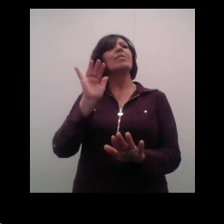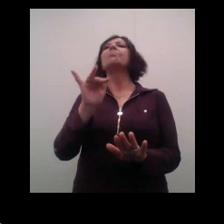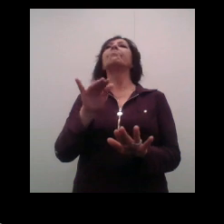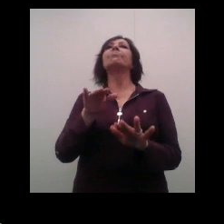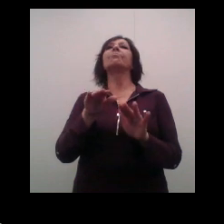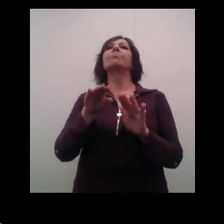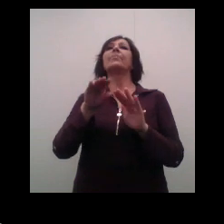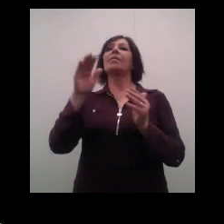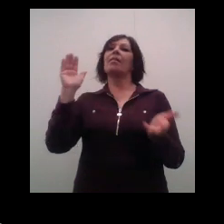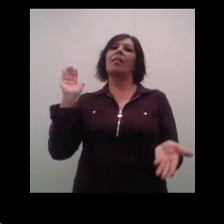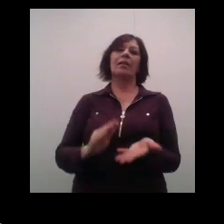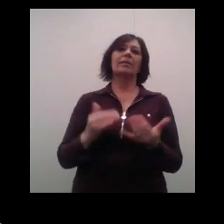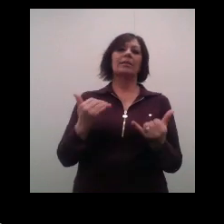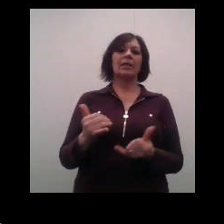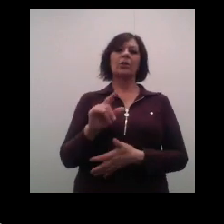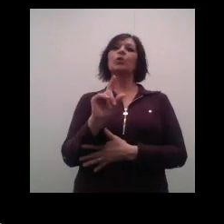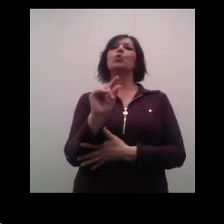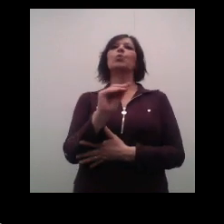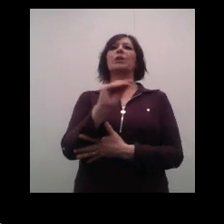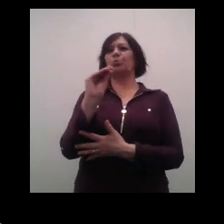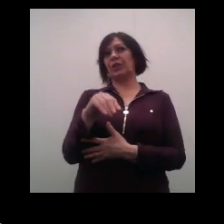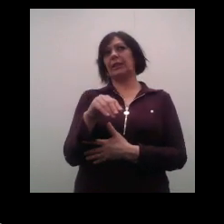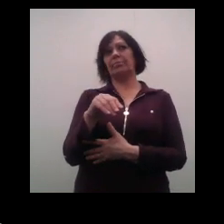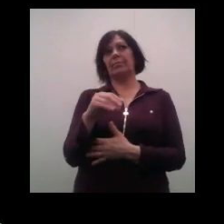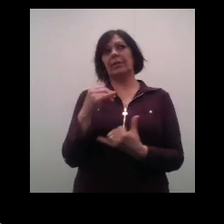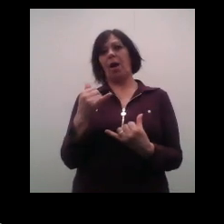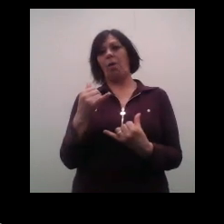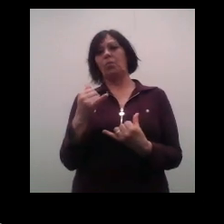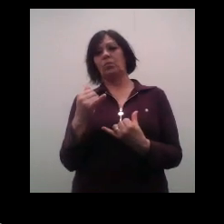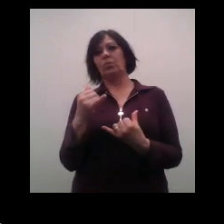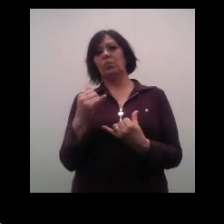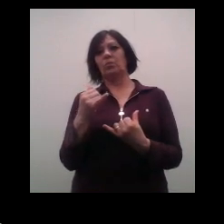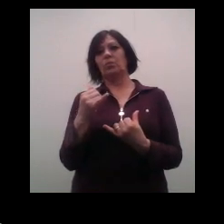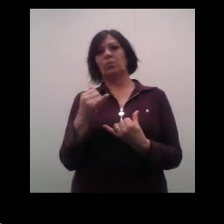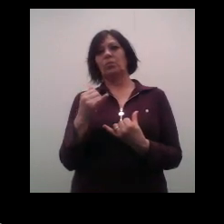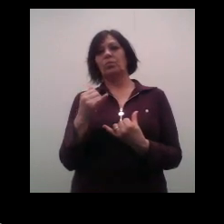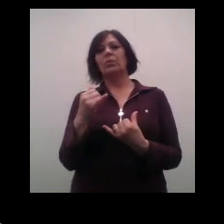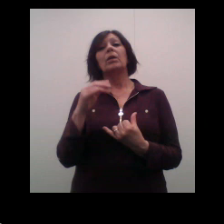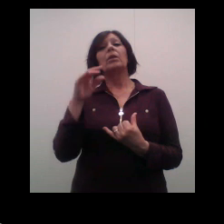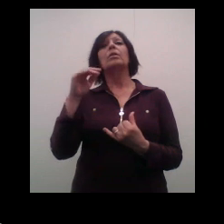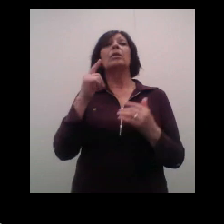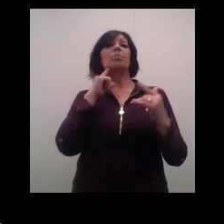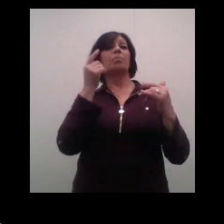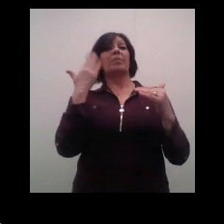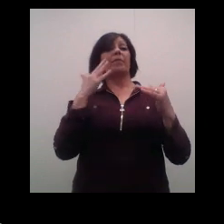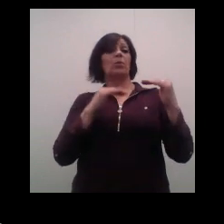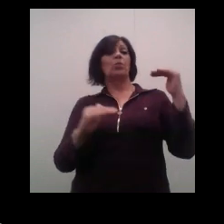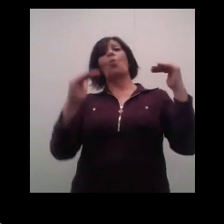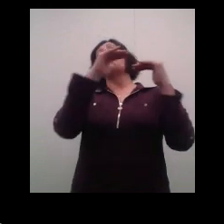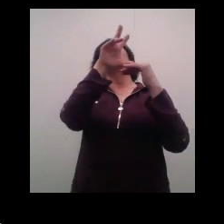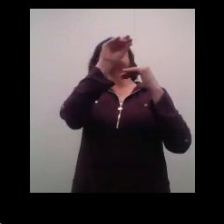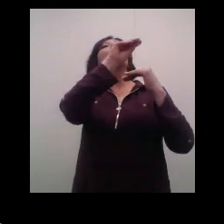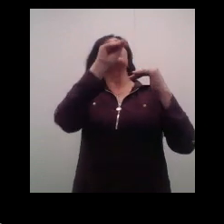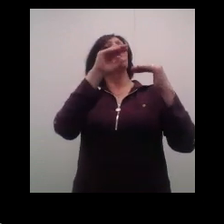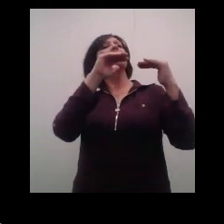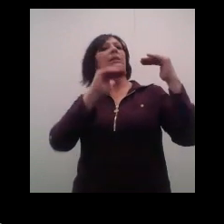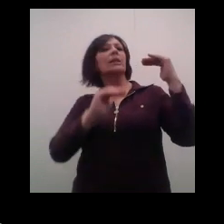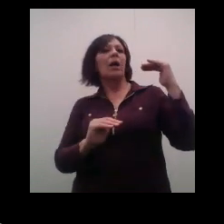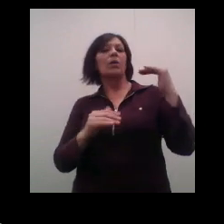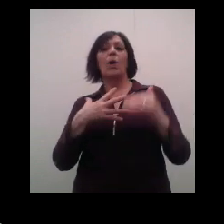dropped down to 20%, about 20.5% right now. It was over 30% at one point. Whites